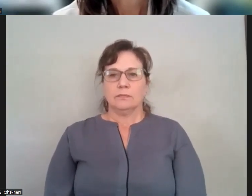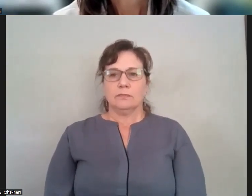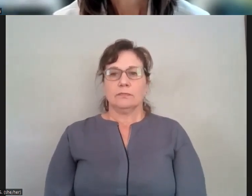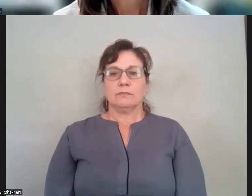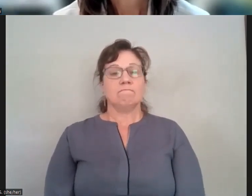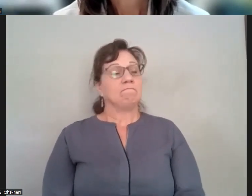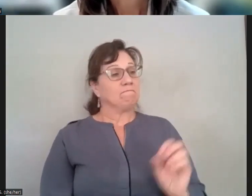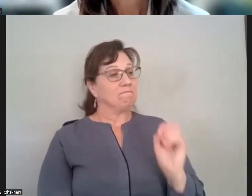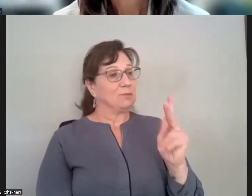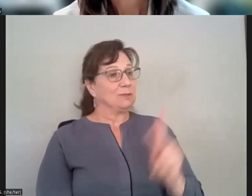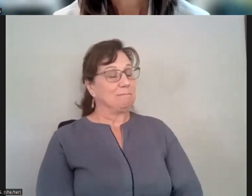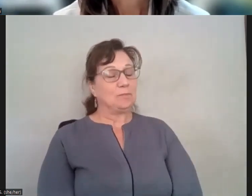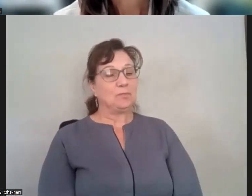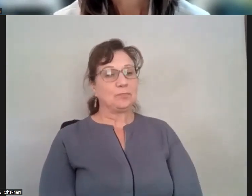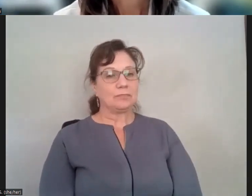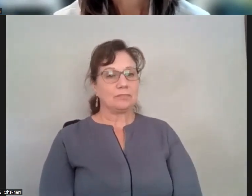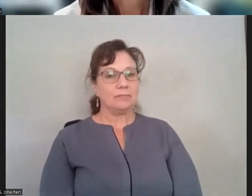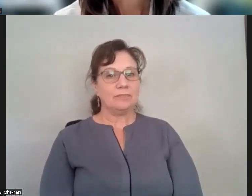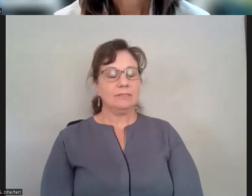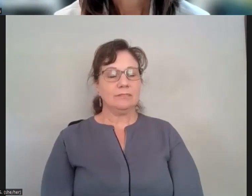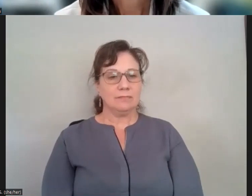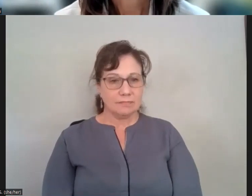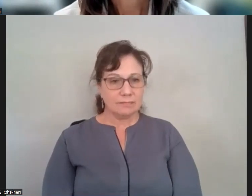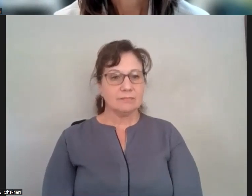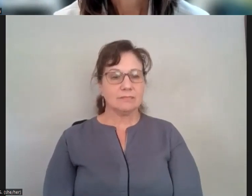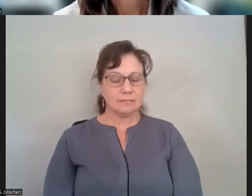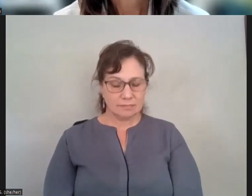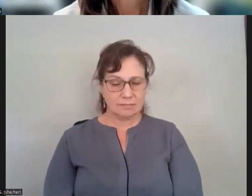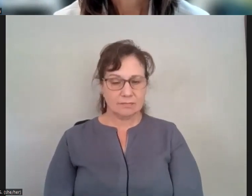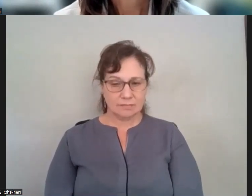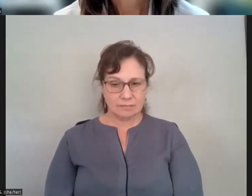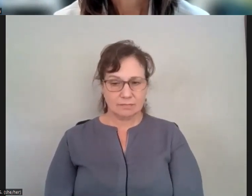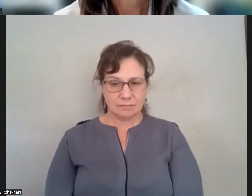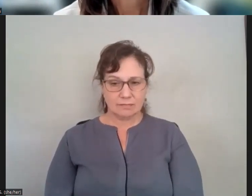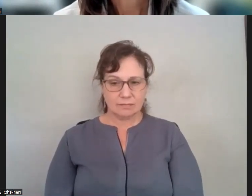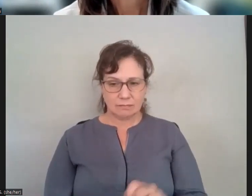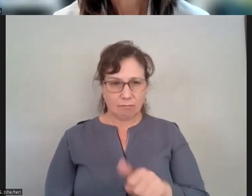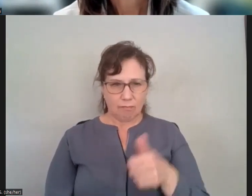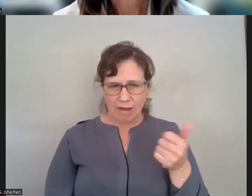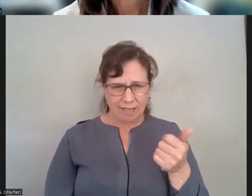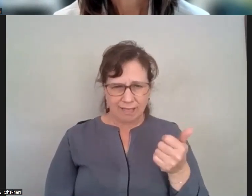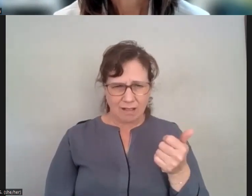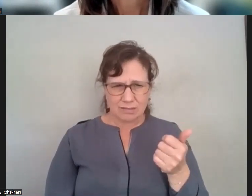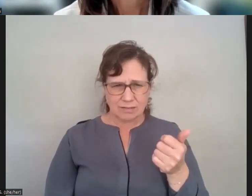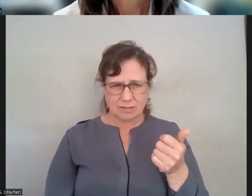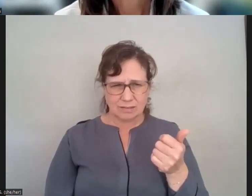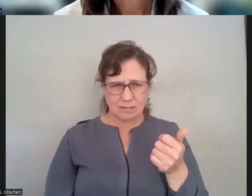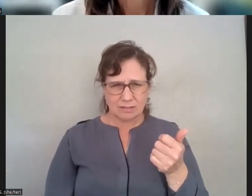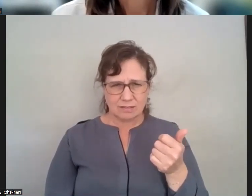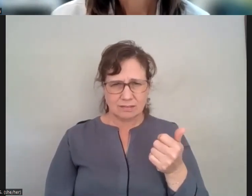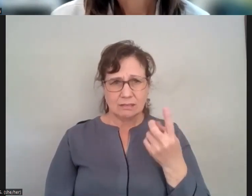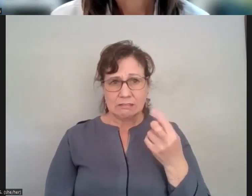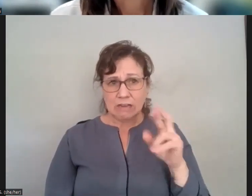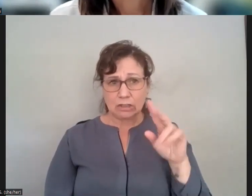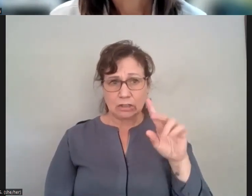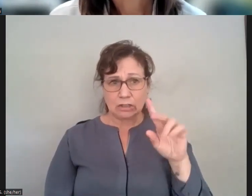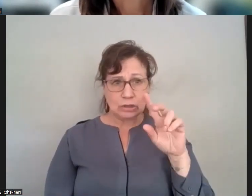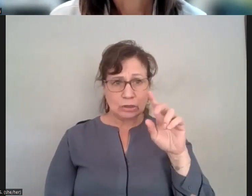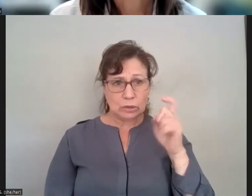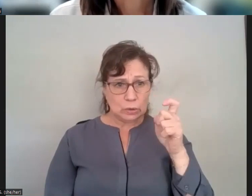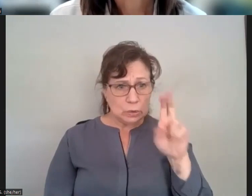Okay. All right. And is there anything else that either you, Dr. Zhu, or